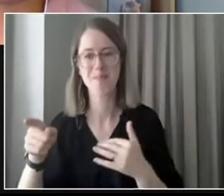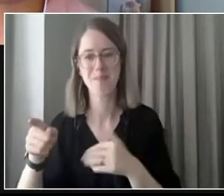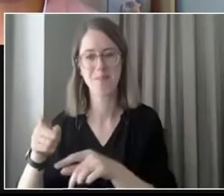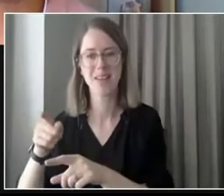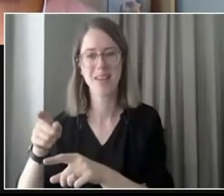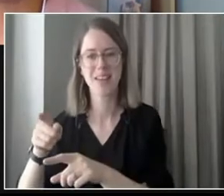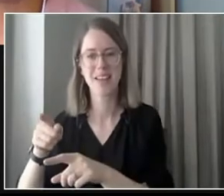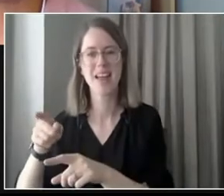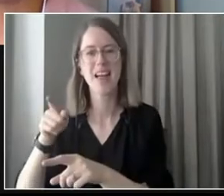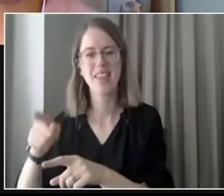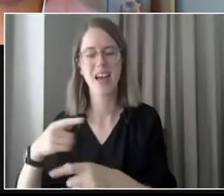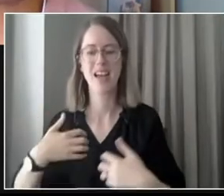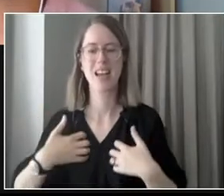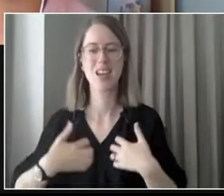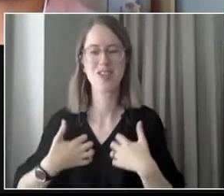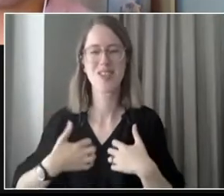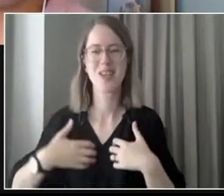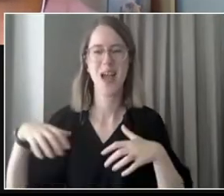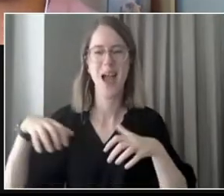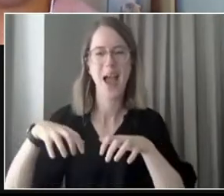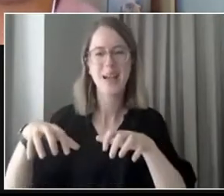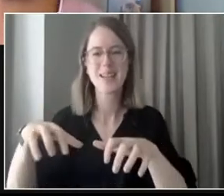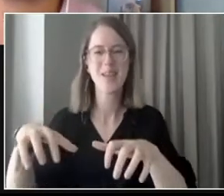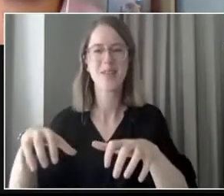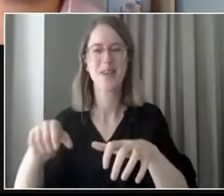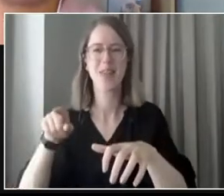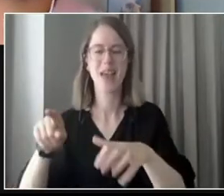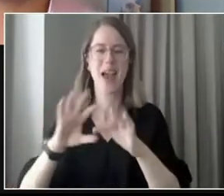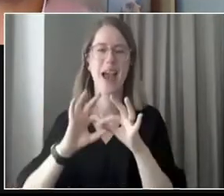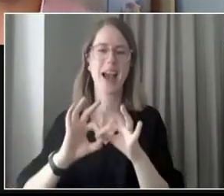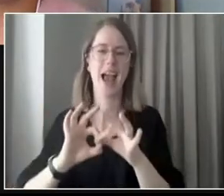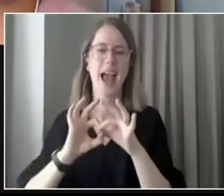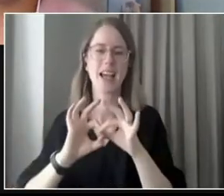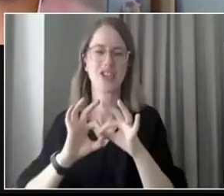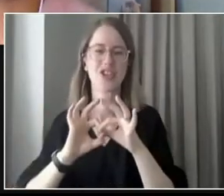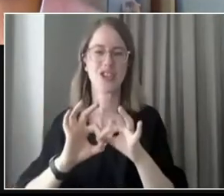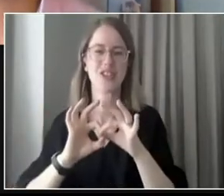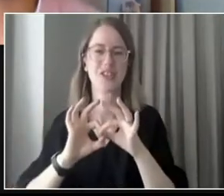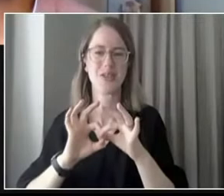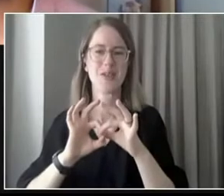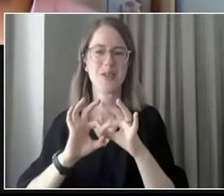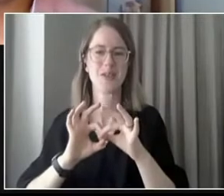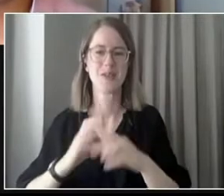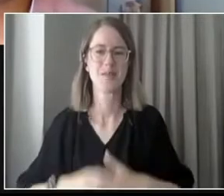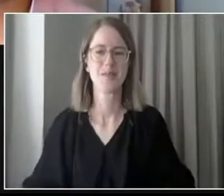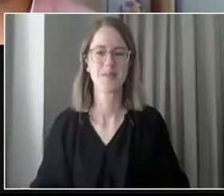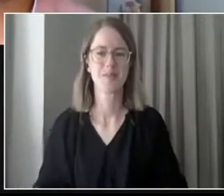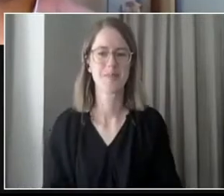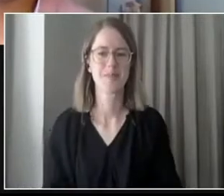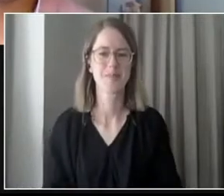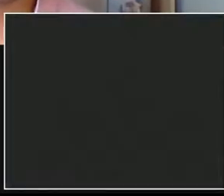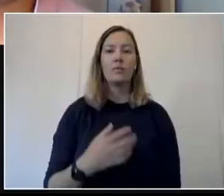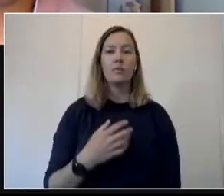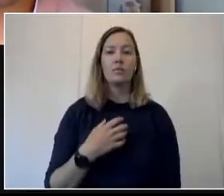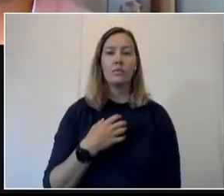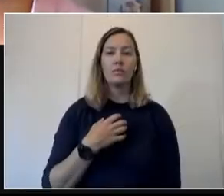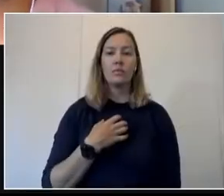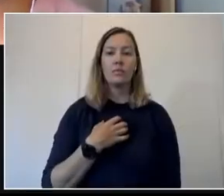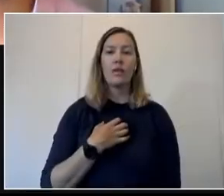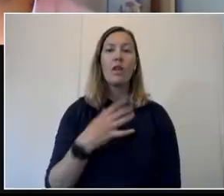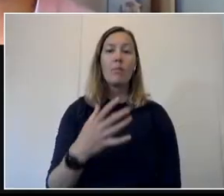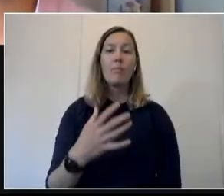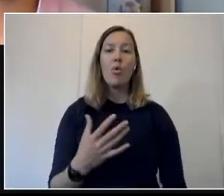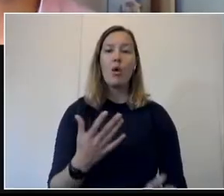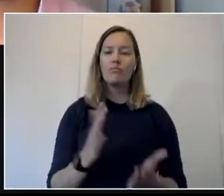they're more interested, more active, they're more engaged, and they're more willing to go online. They're more willing to pay